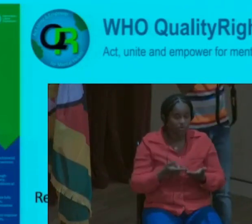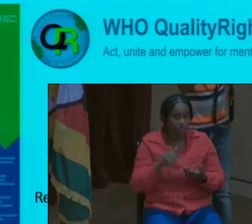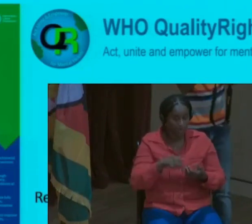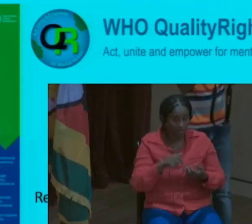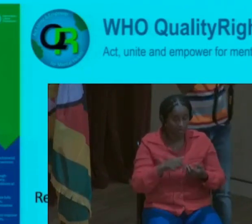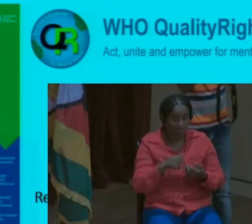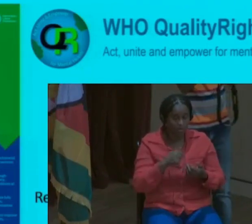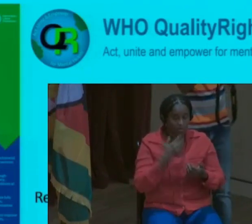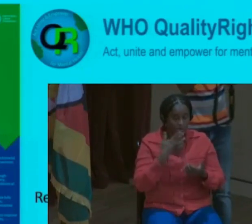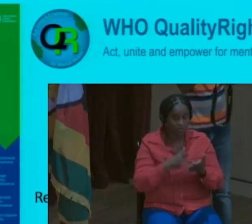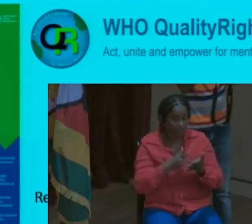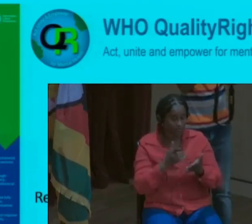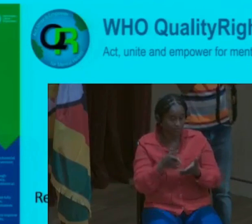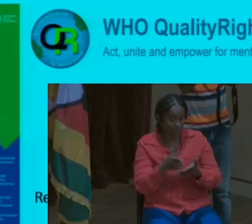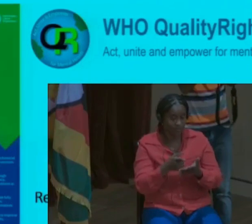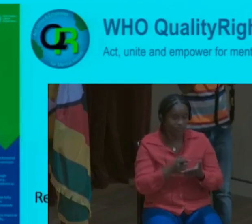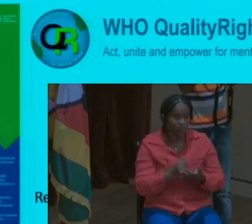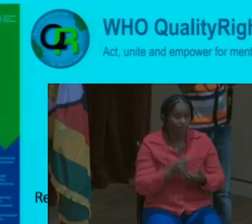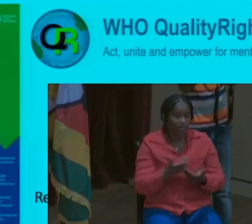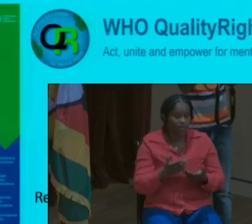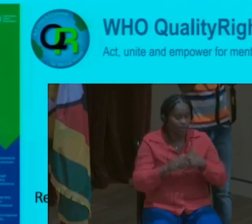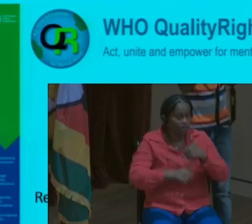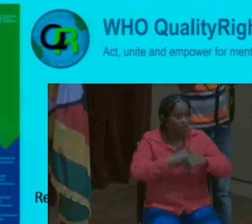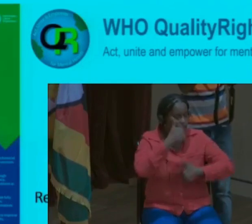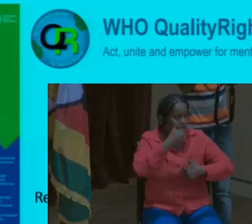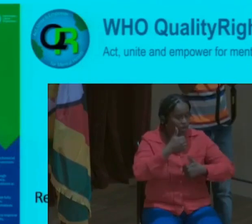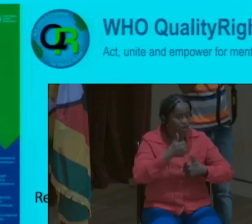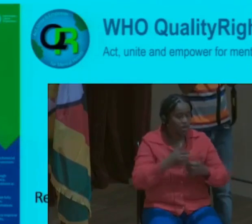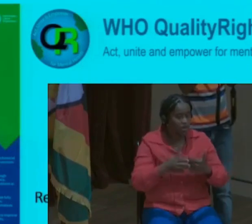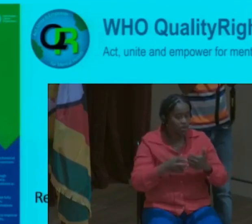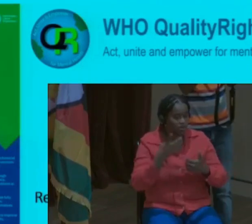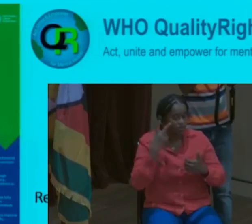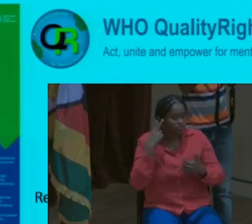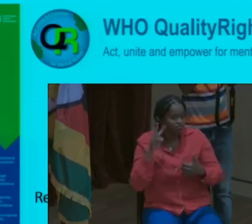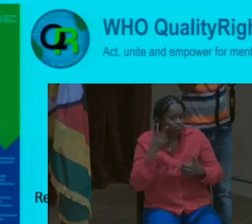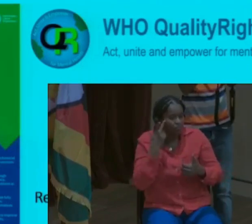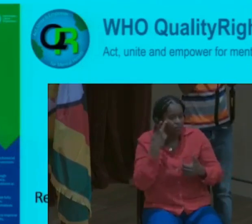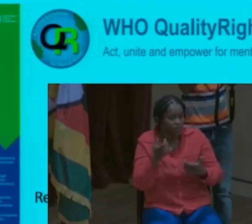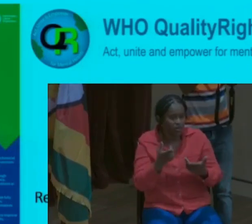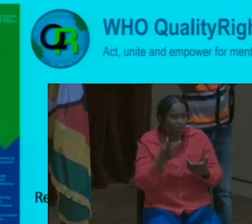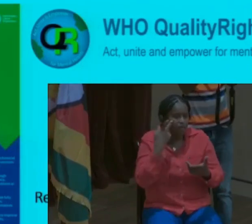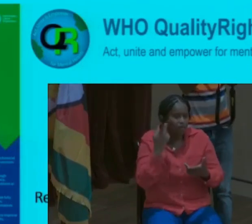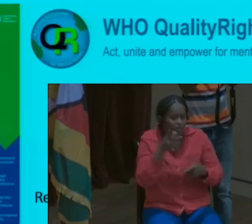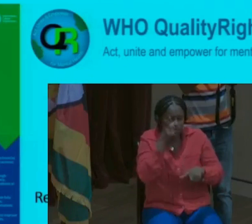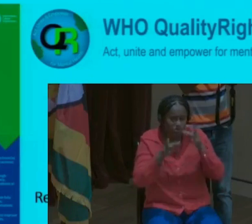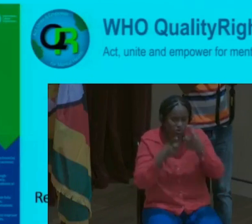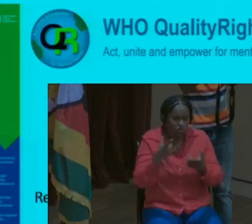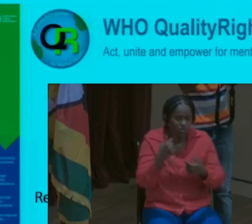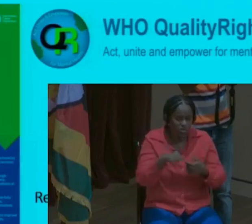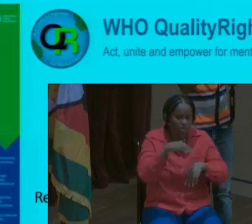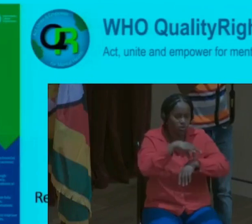way, the dignity with which we treat people with mental health challenges. It's something that has been rolled out in some countries in Africa, and